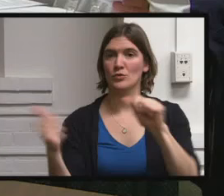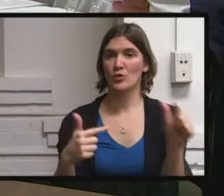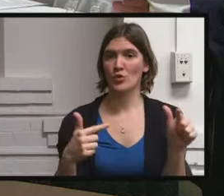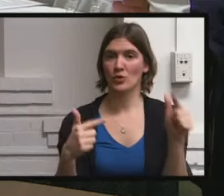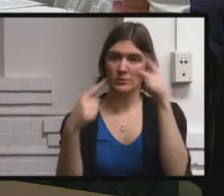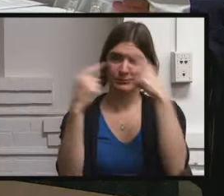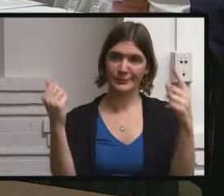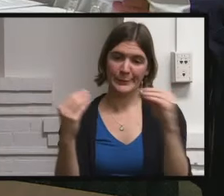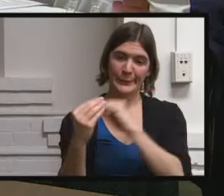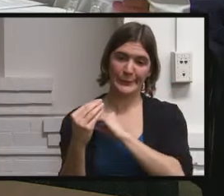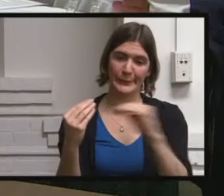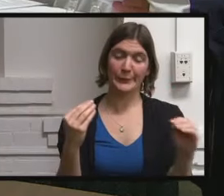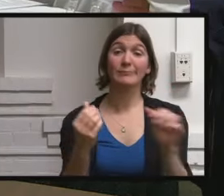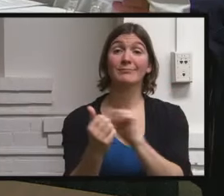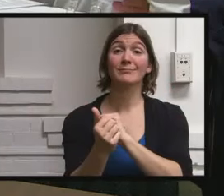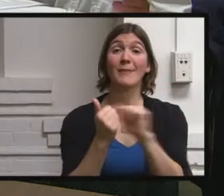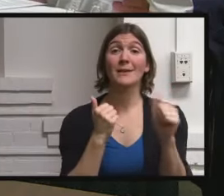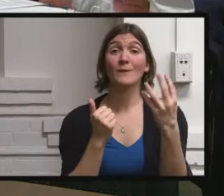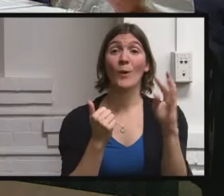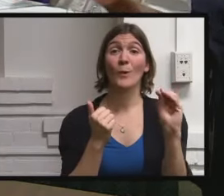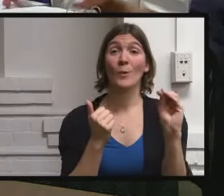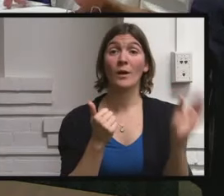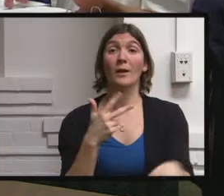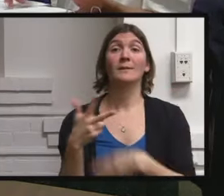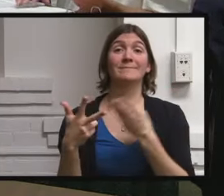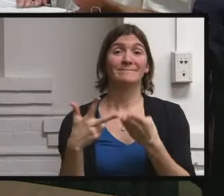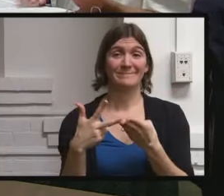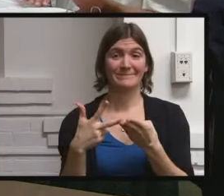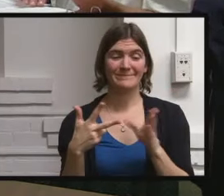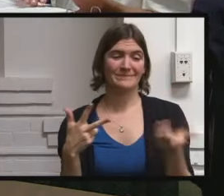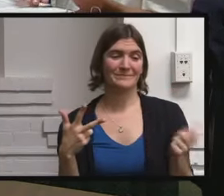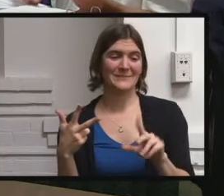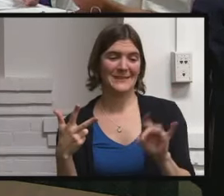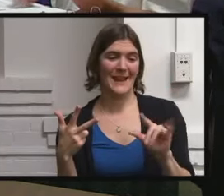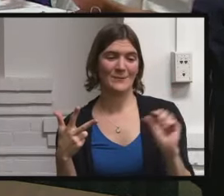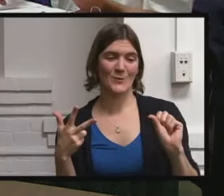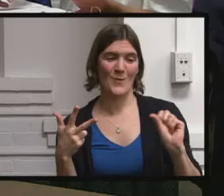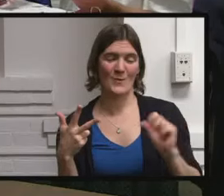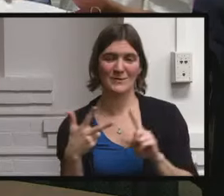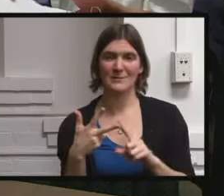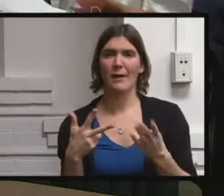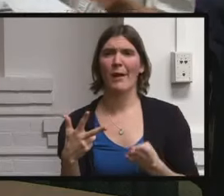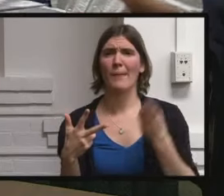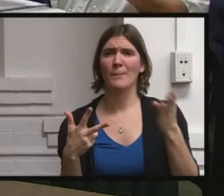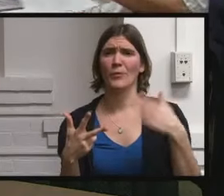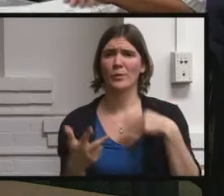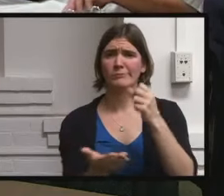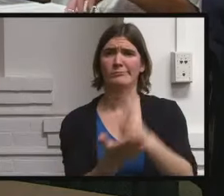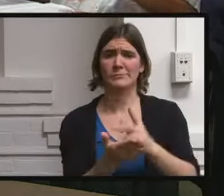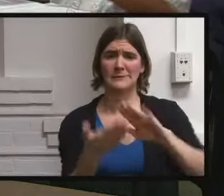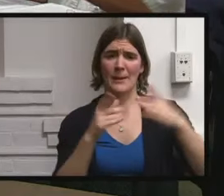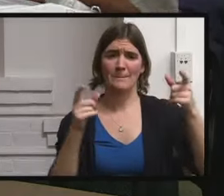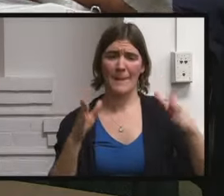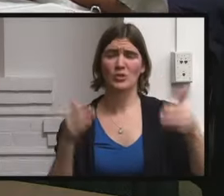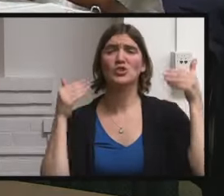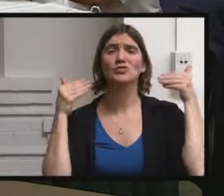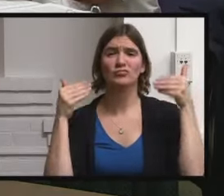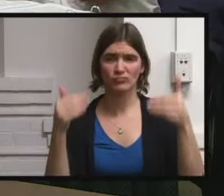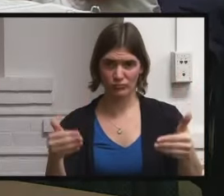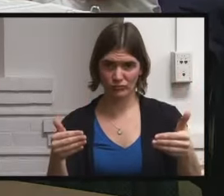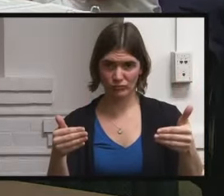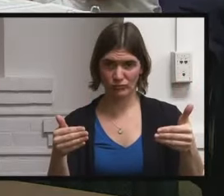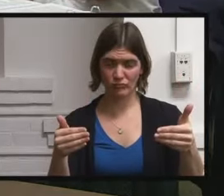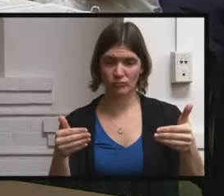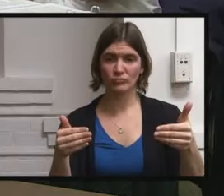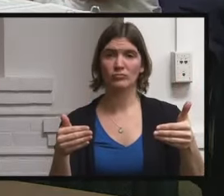Aye. And we oppose abstaining. That carries 4-0. Next motion. I move we authorize the town manager to execute